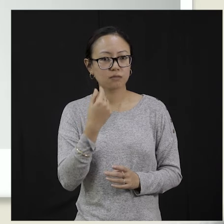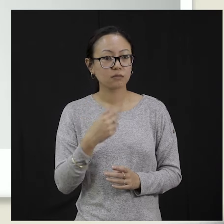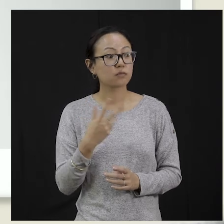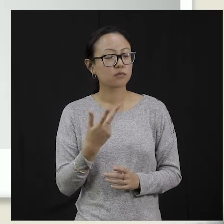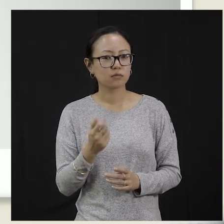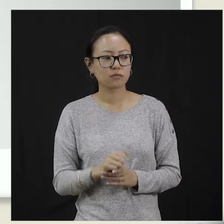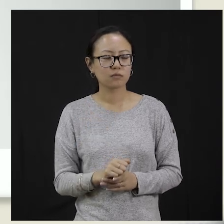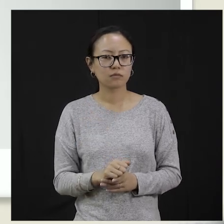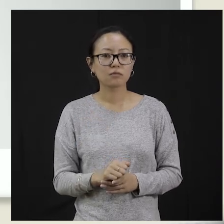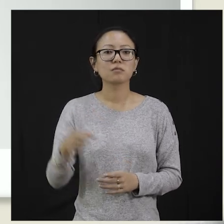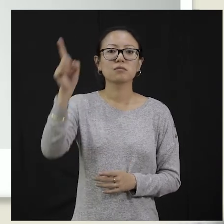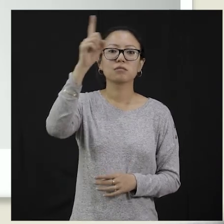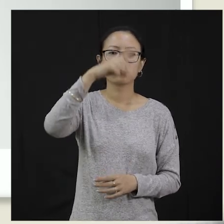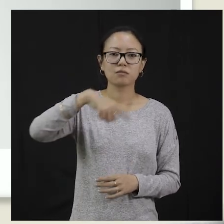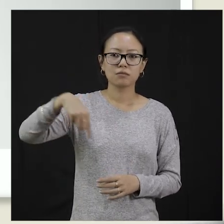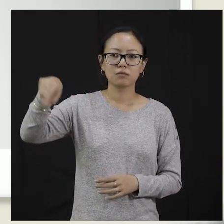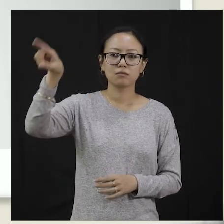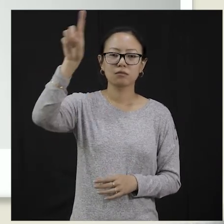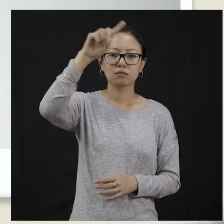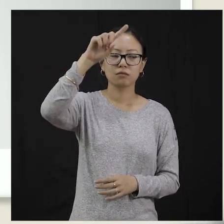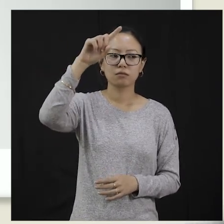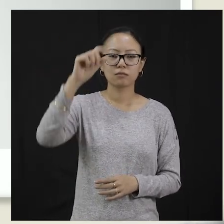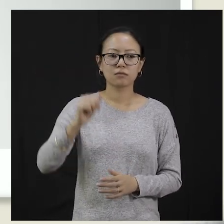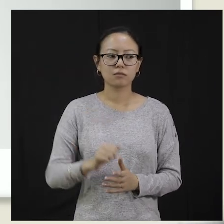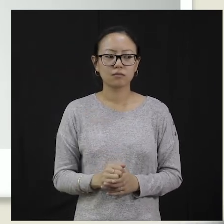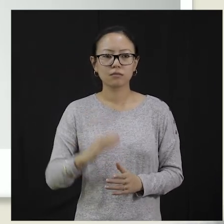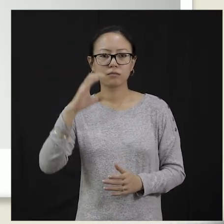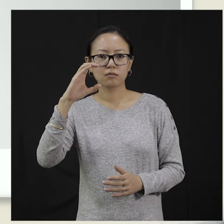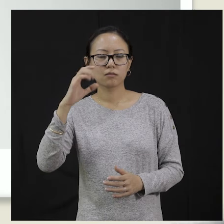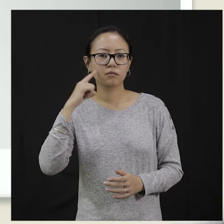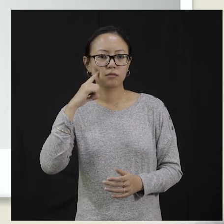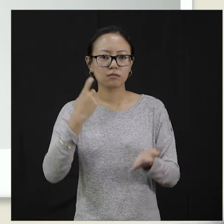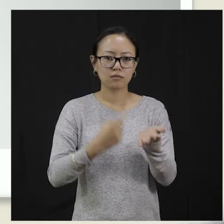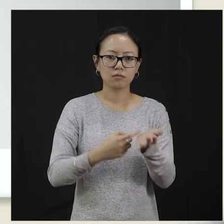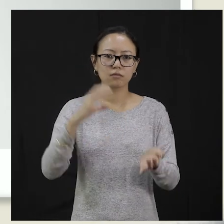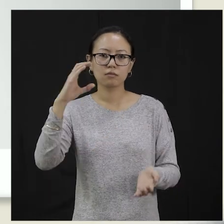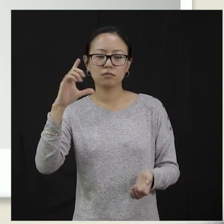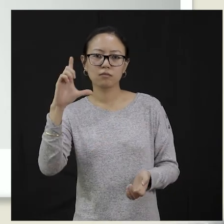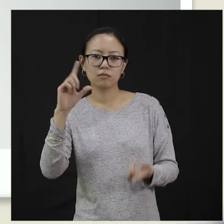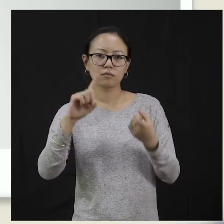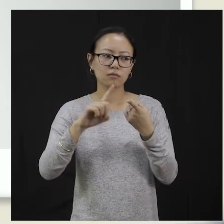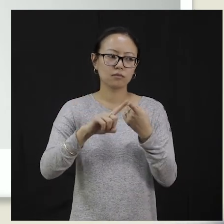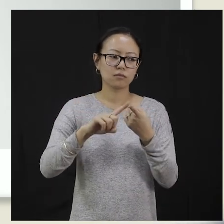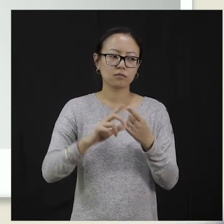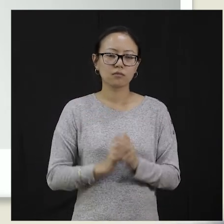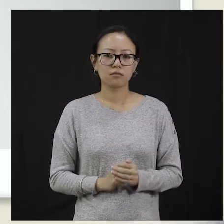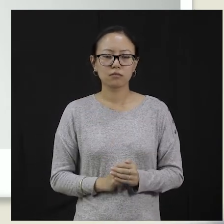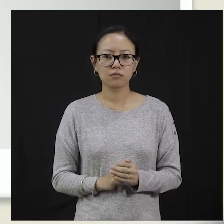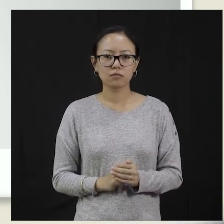No, it's circle. Yes, it is circle. C-I-R-C-L-E, circle.